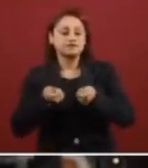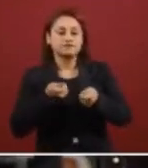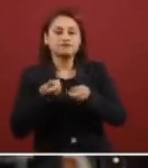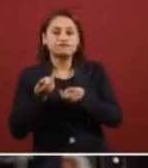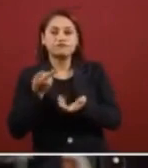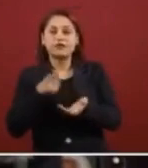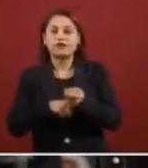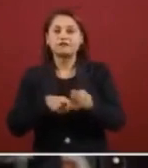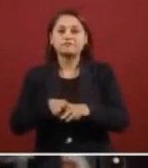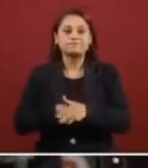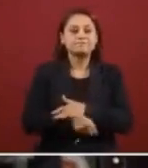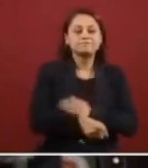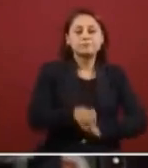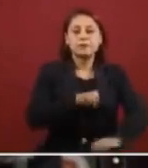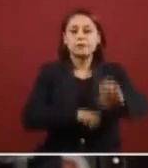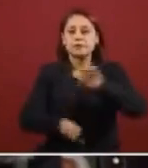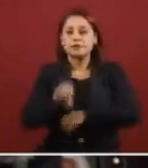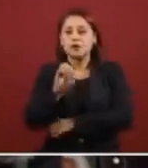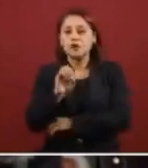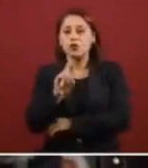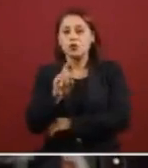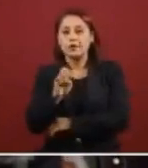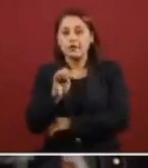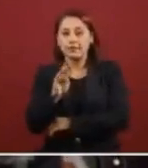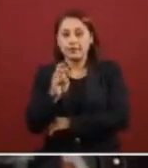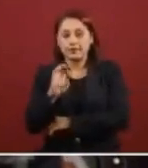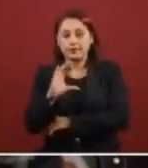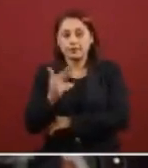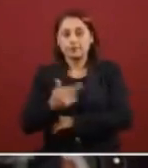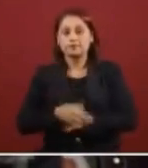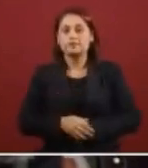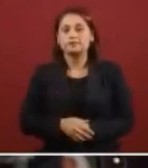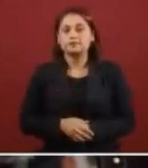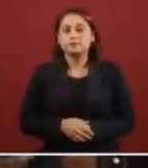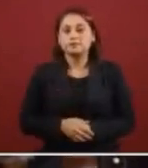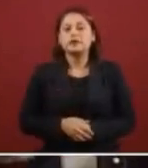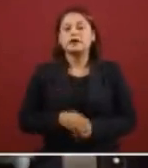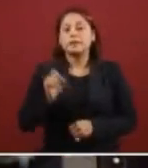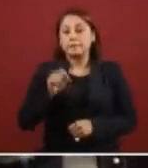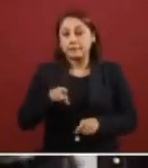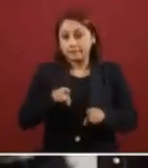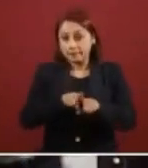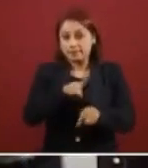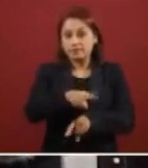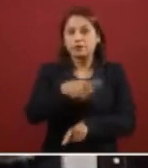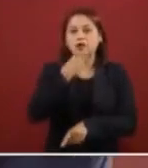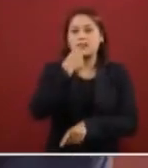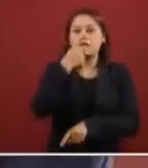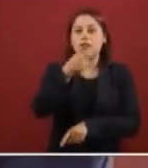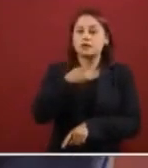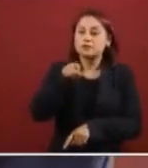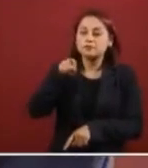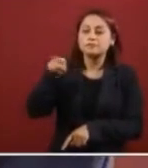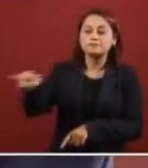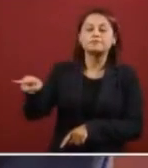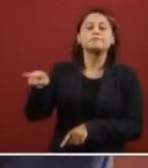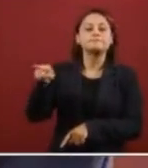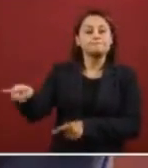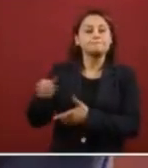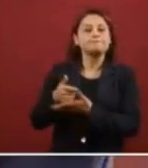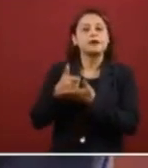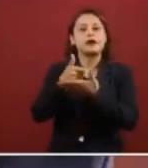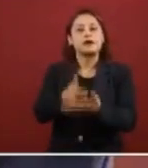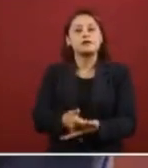that he was the author regarding the señaló a Lozoya como el enlace de la empresa brasileña